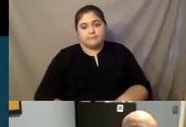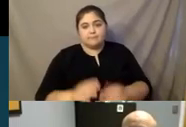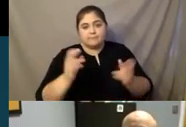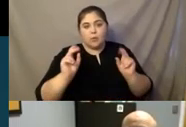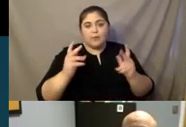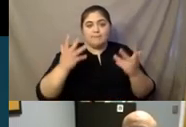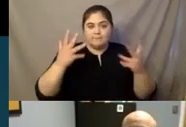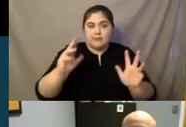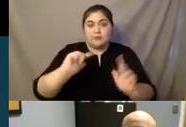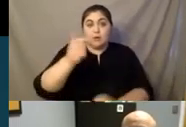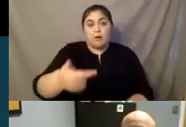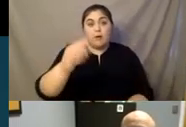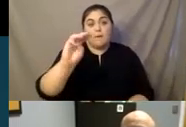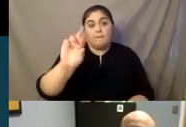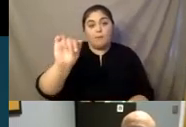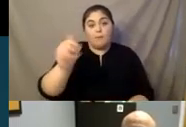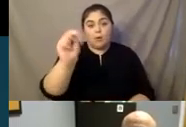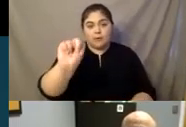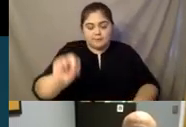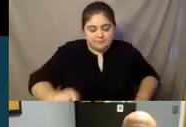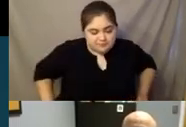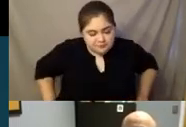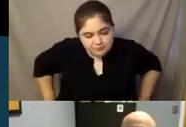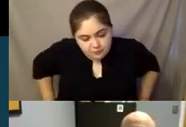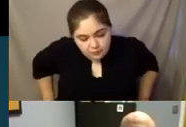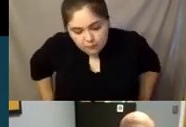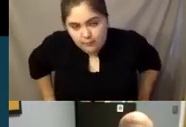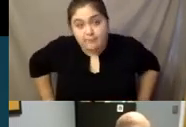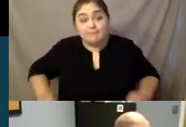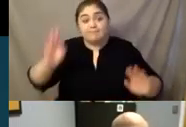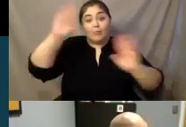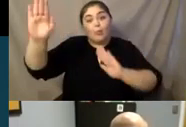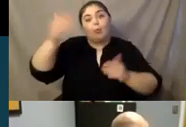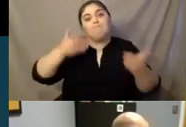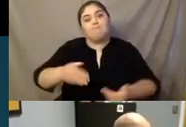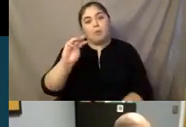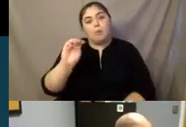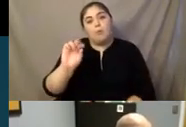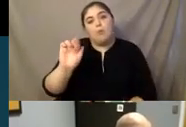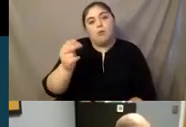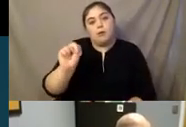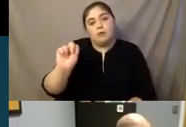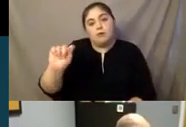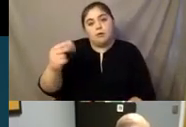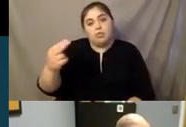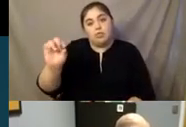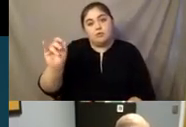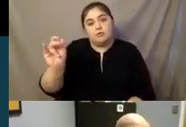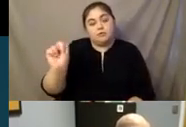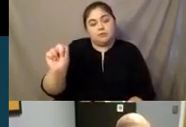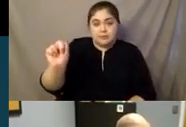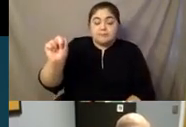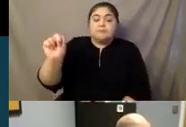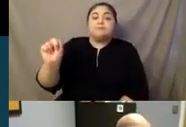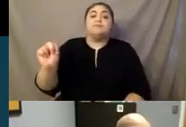Morgan. All right, thank you guys. I'm Morgan Thurston. I'm assistant welfare attorney. My role at the